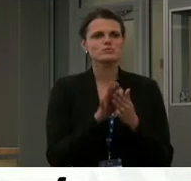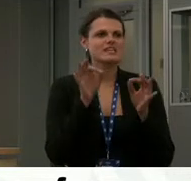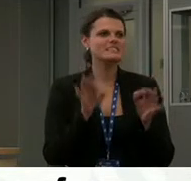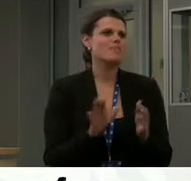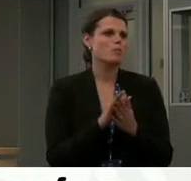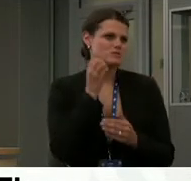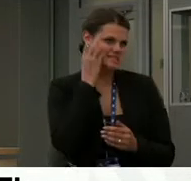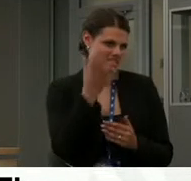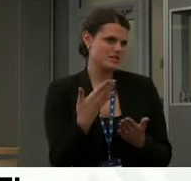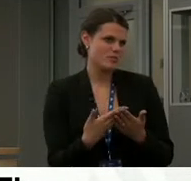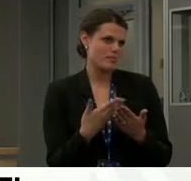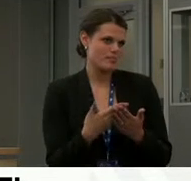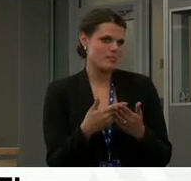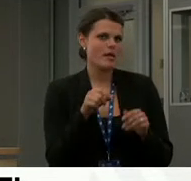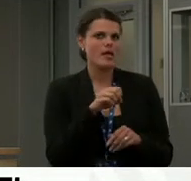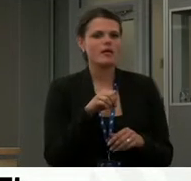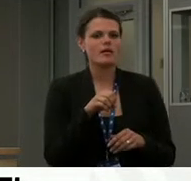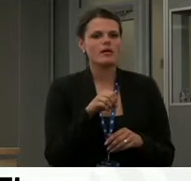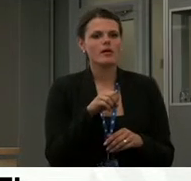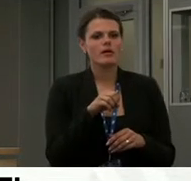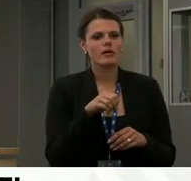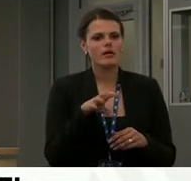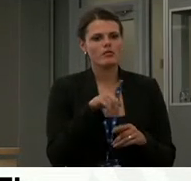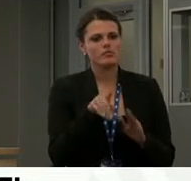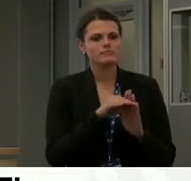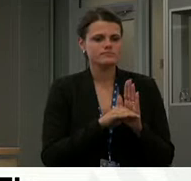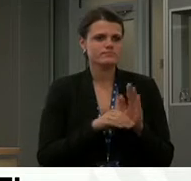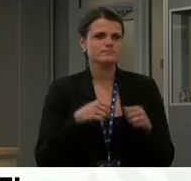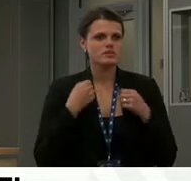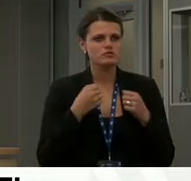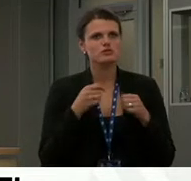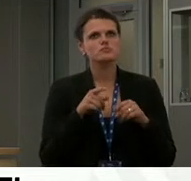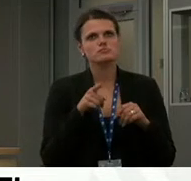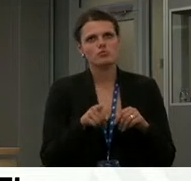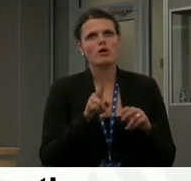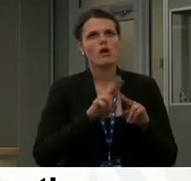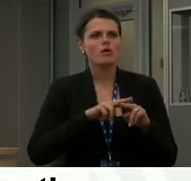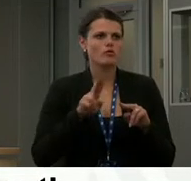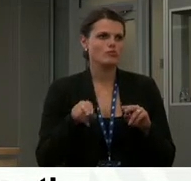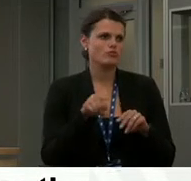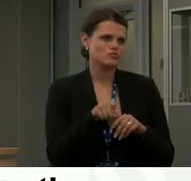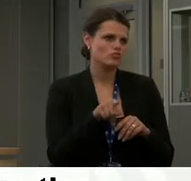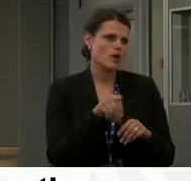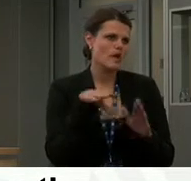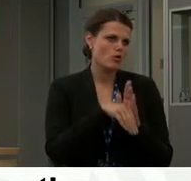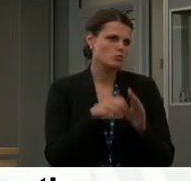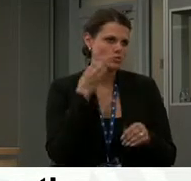education. The CRPD enshrines the obligation to inclusive